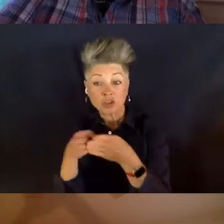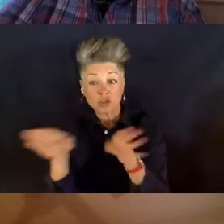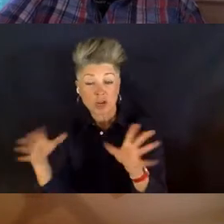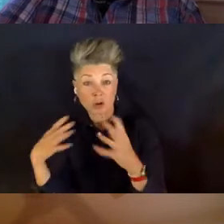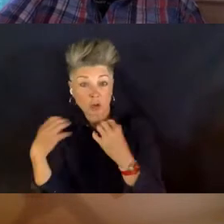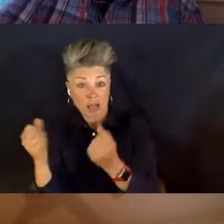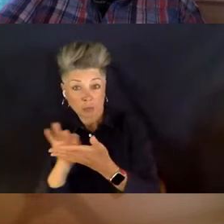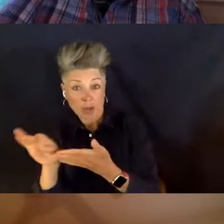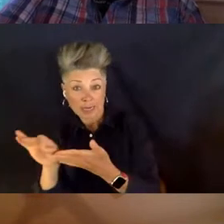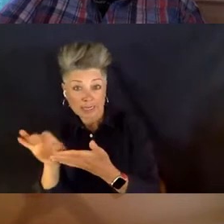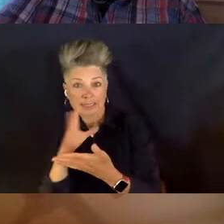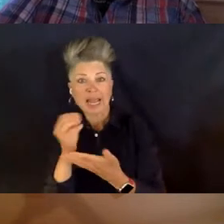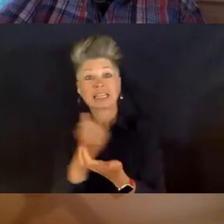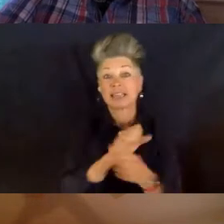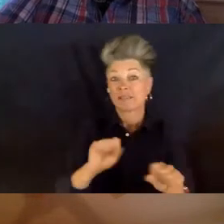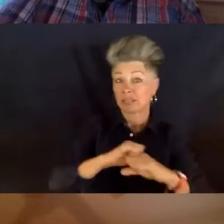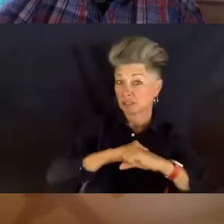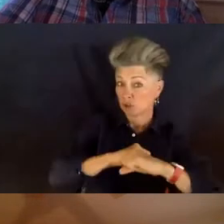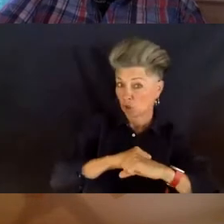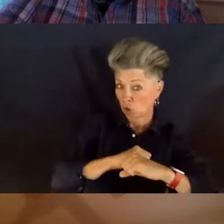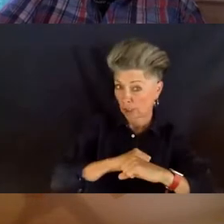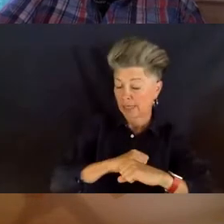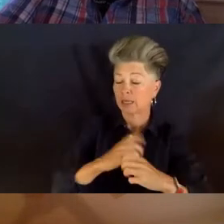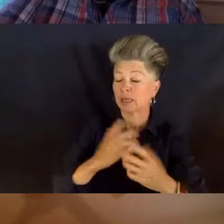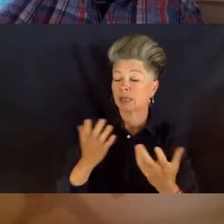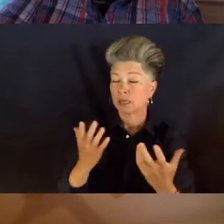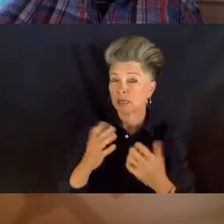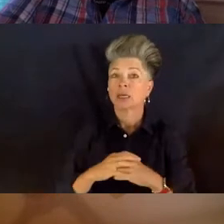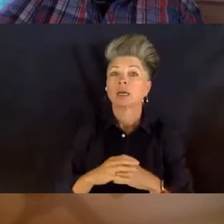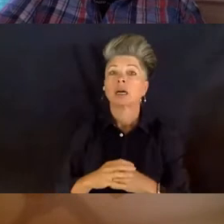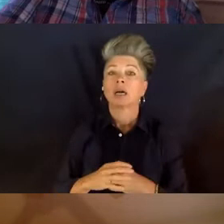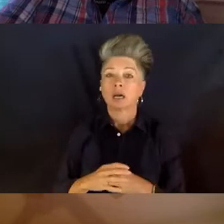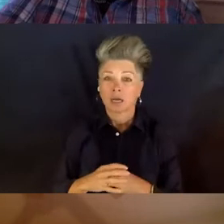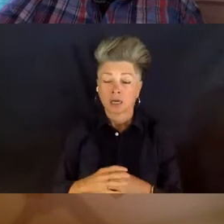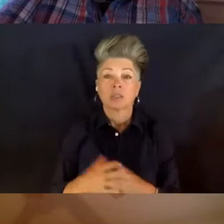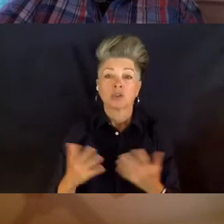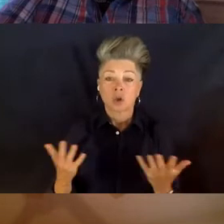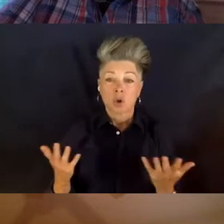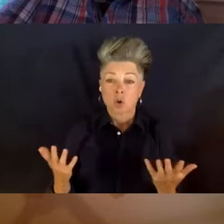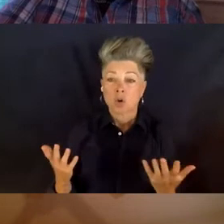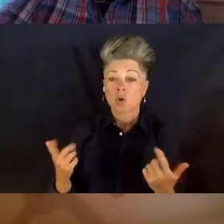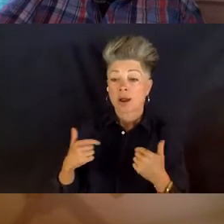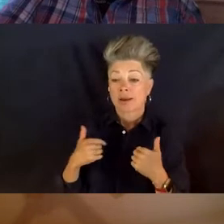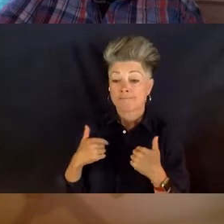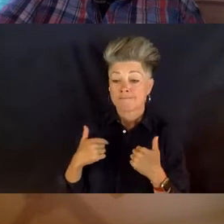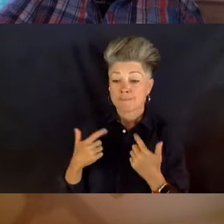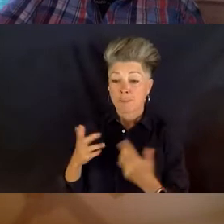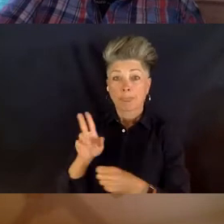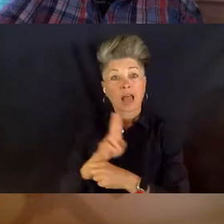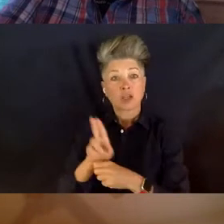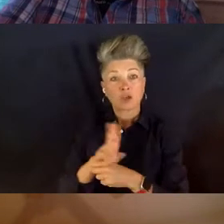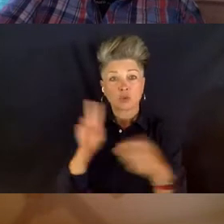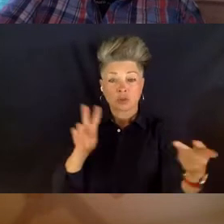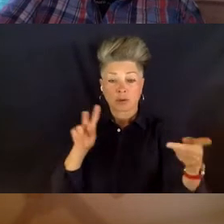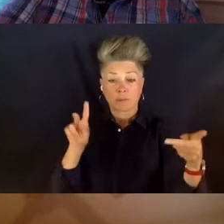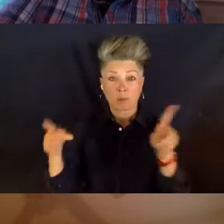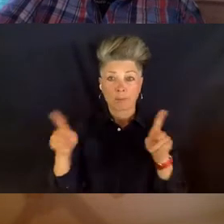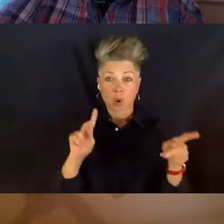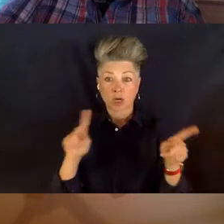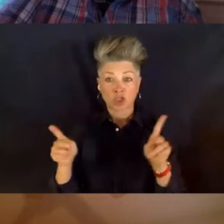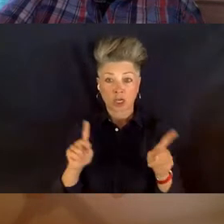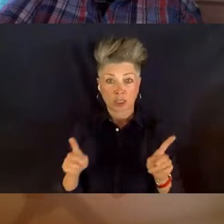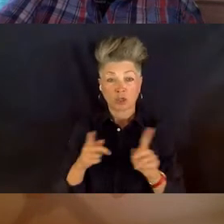then safety and security. And so I used proportions to create this